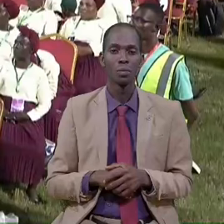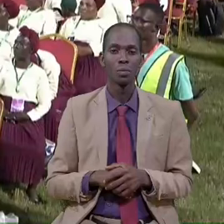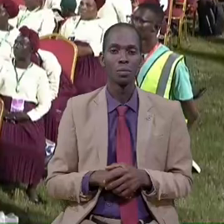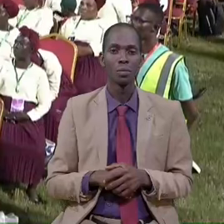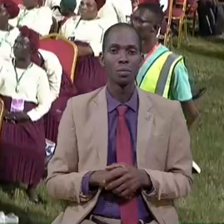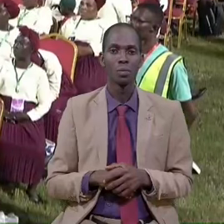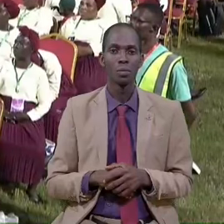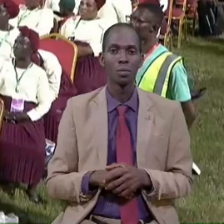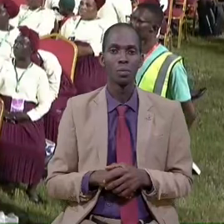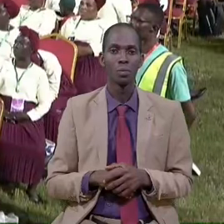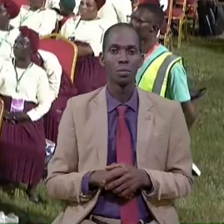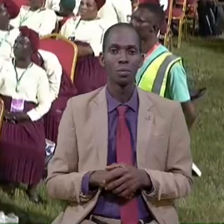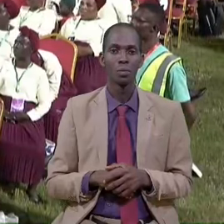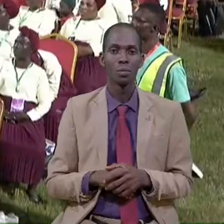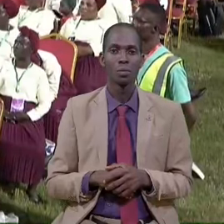5444